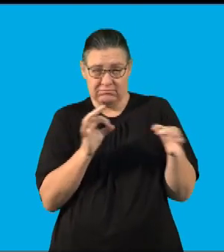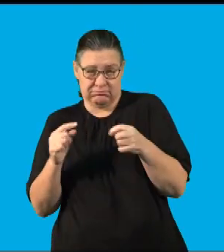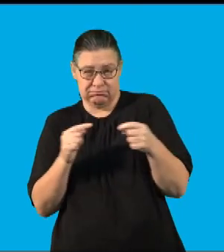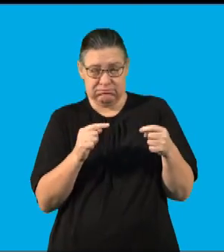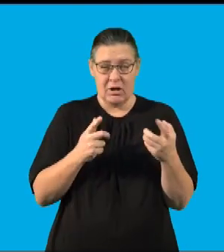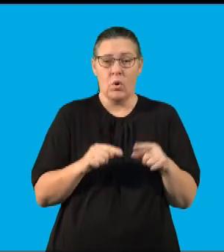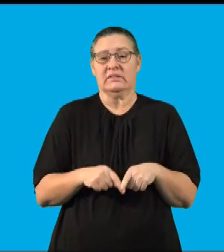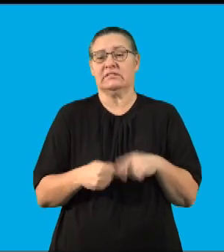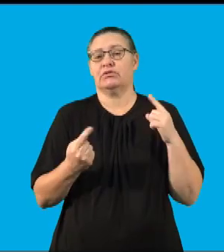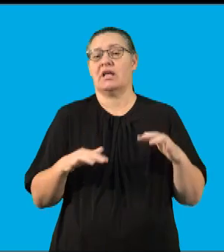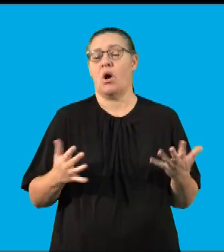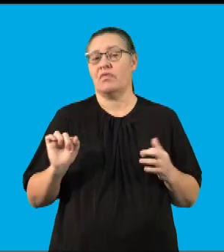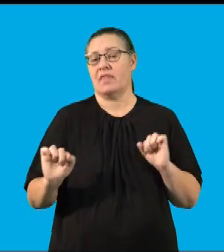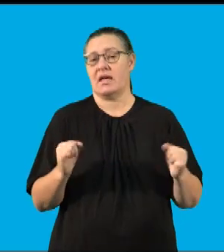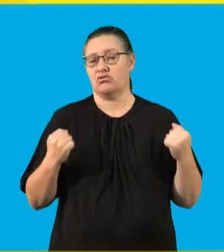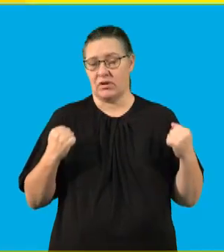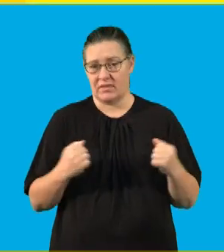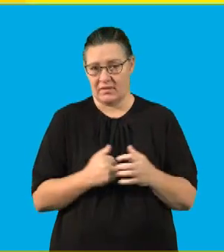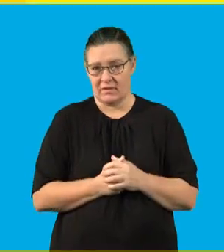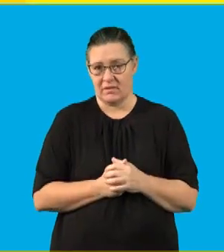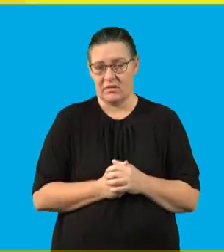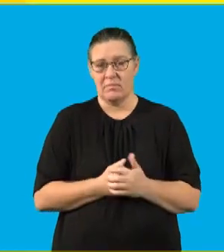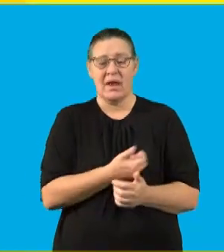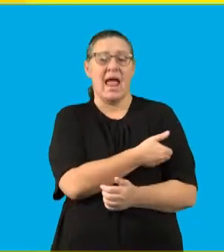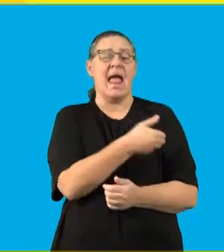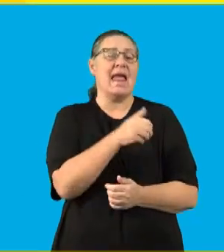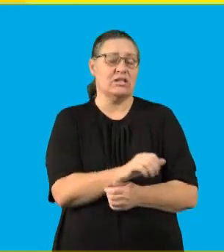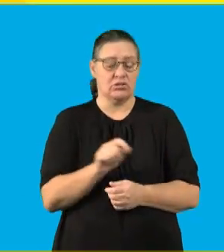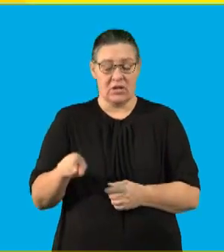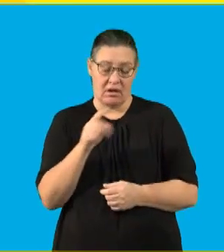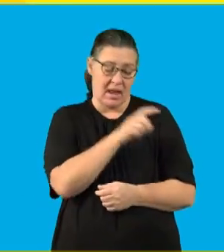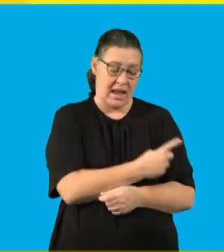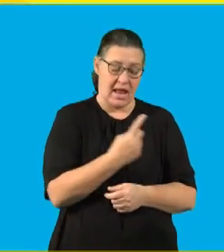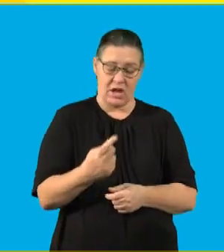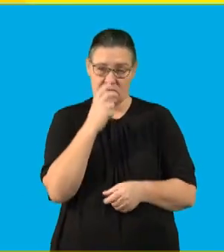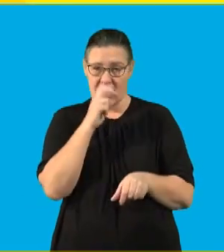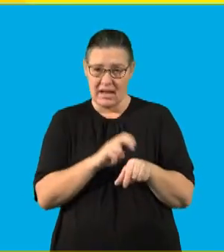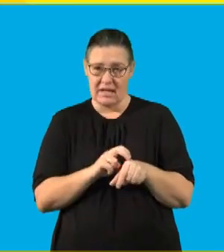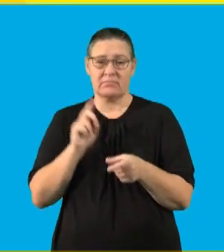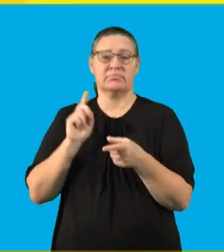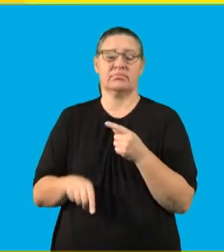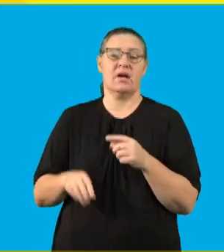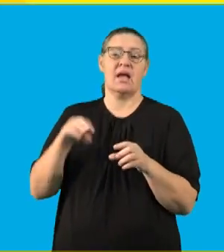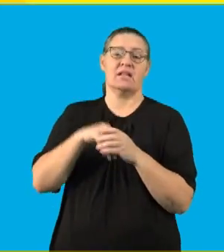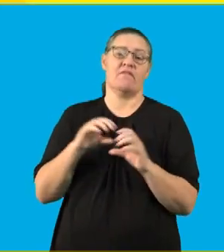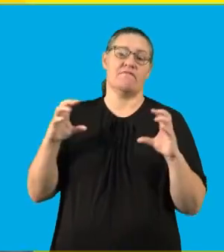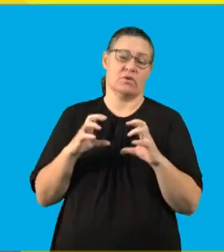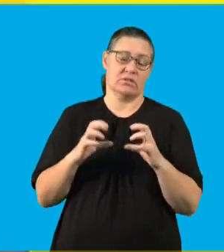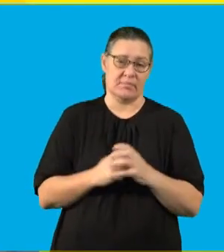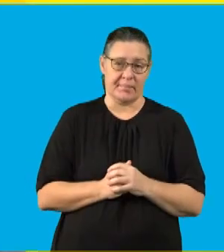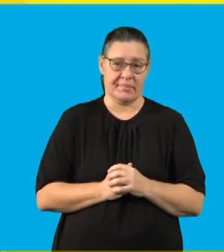intermolecular forces are different with regards to their strength and how much energy is needed for each one of them to overcome that particular intermolecular